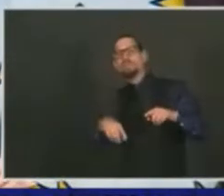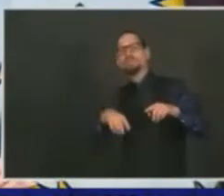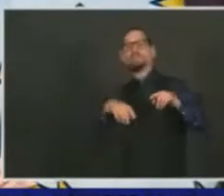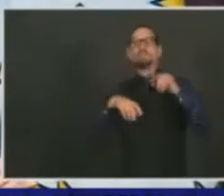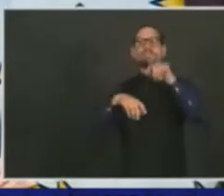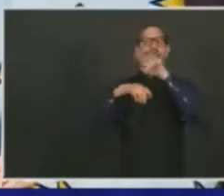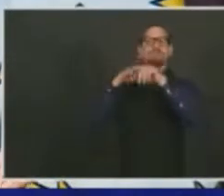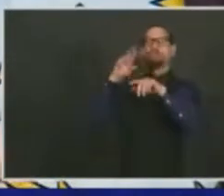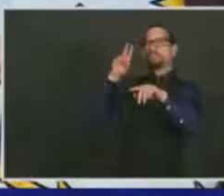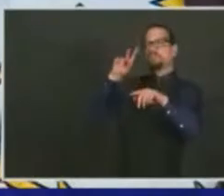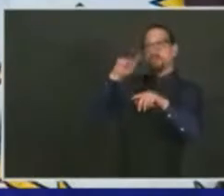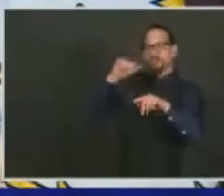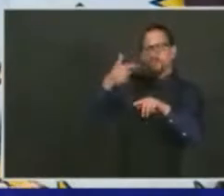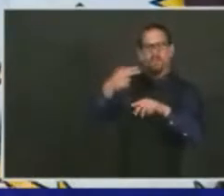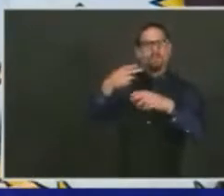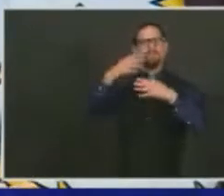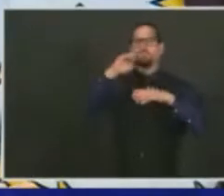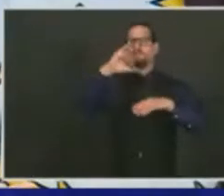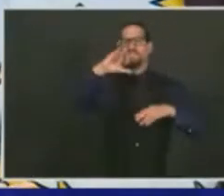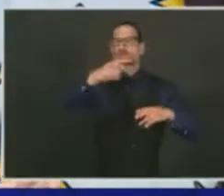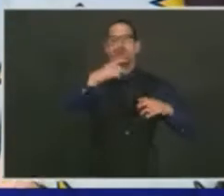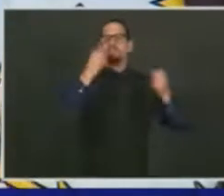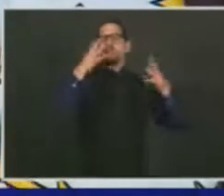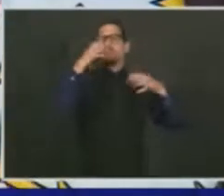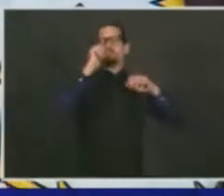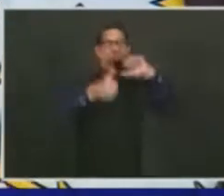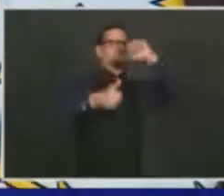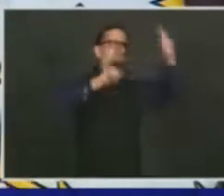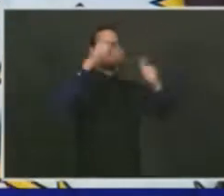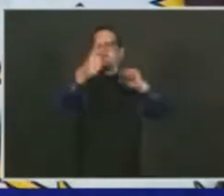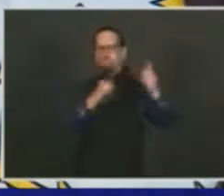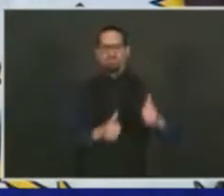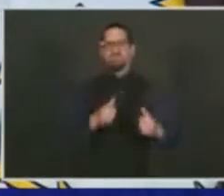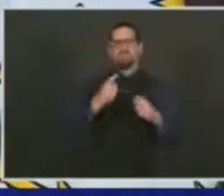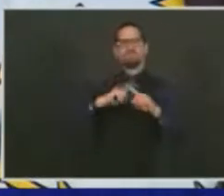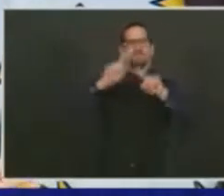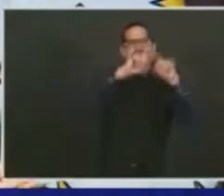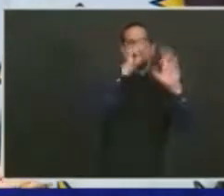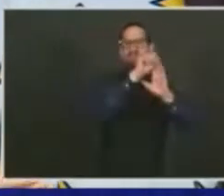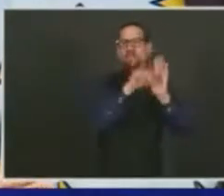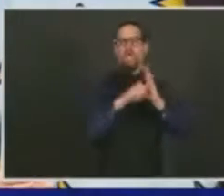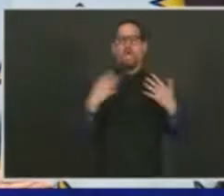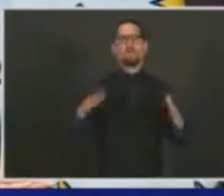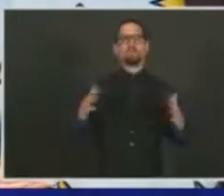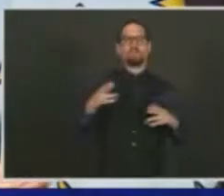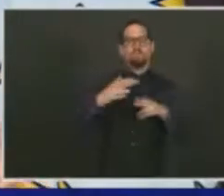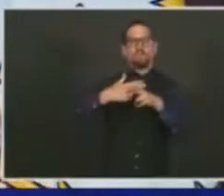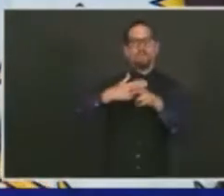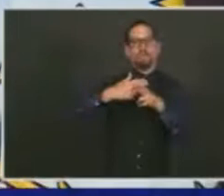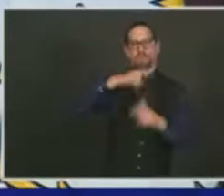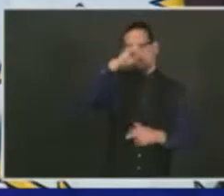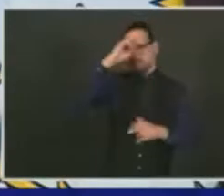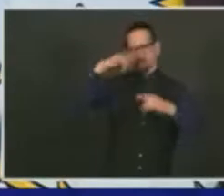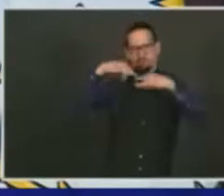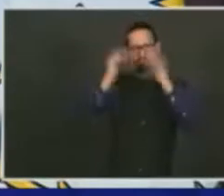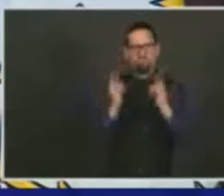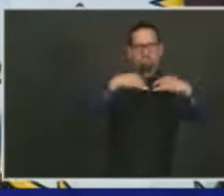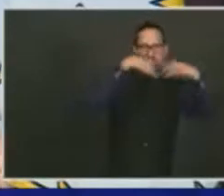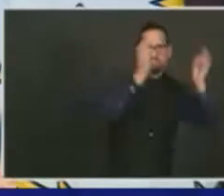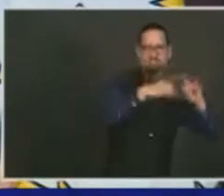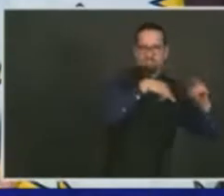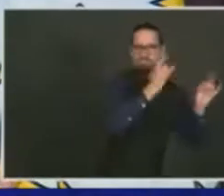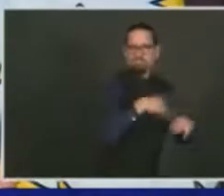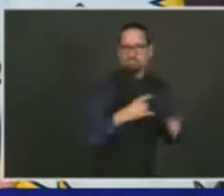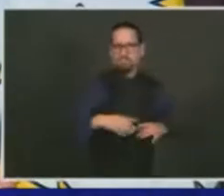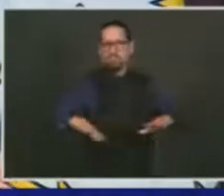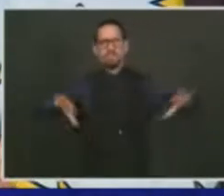yet. I'm putting my faith in the people of Rhode Island that we'll never get there. It's within our power now